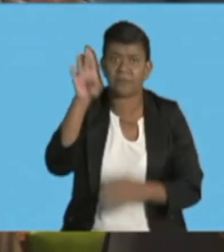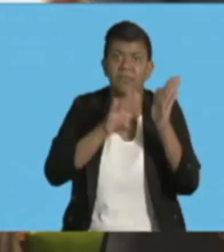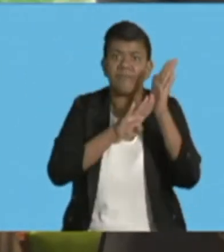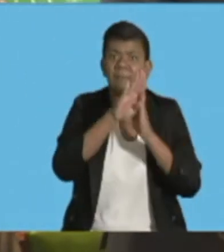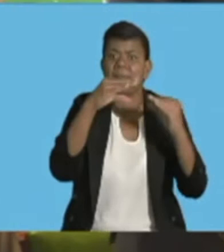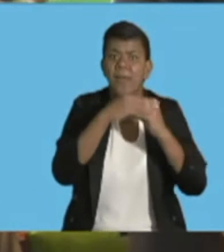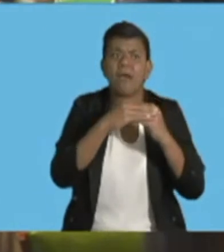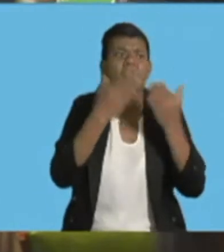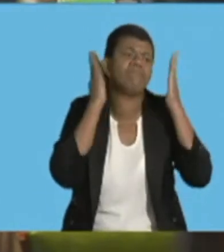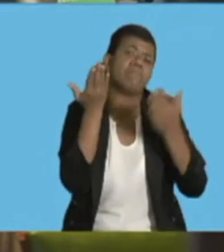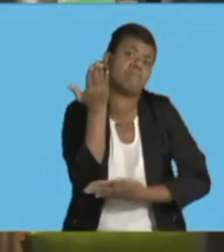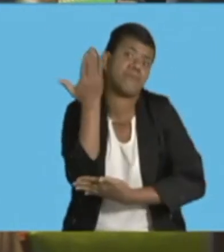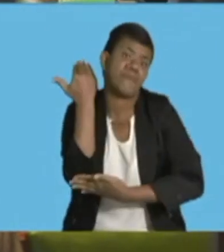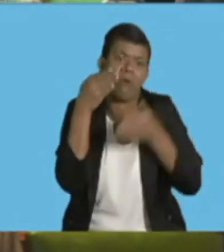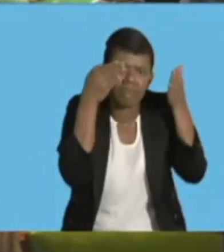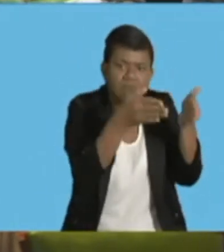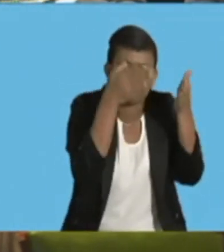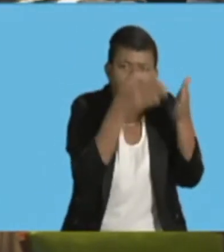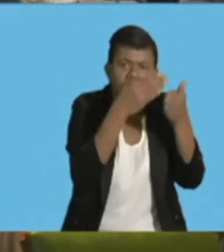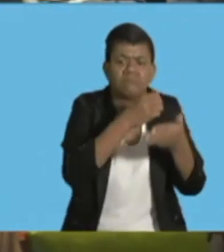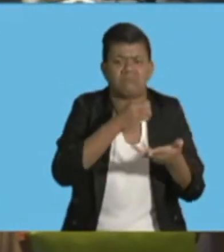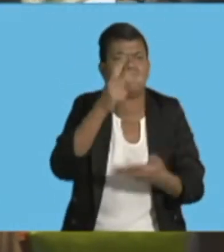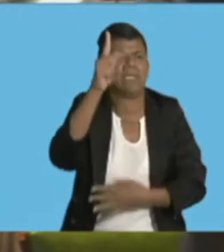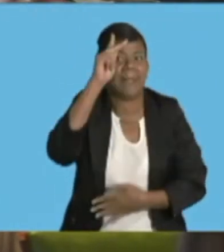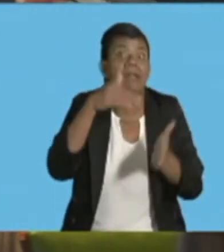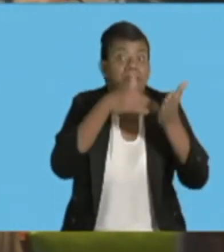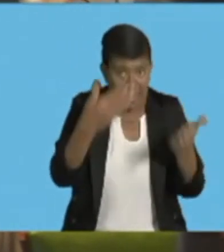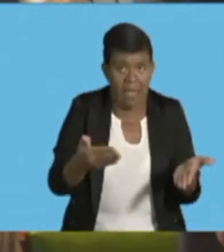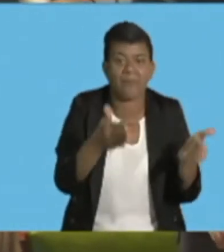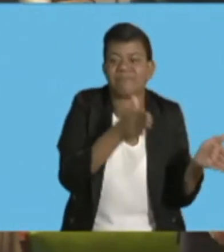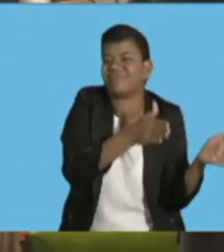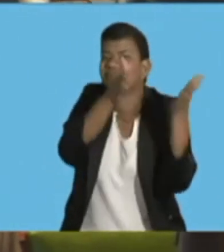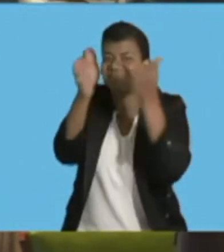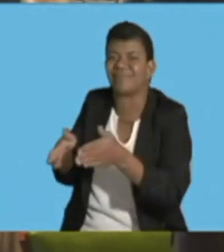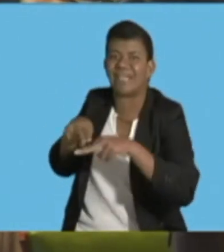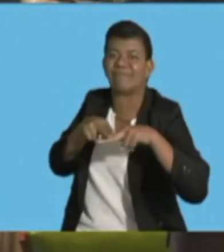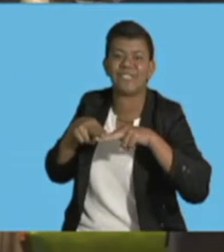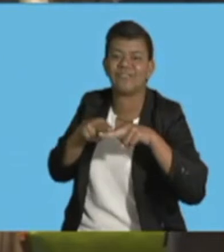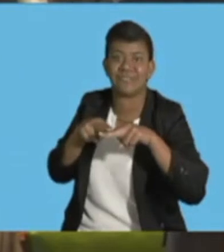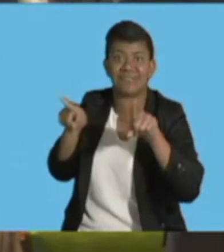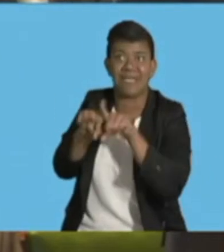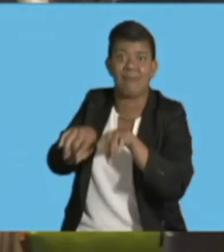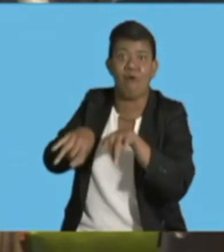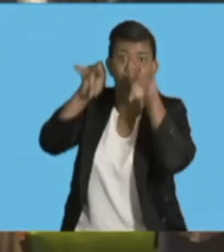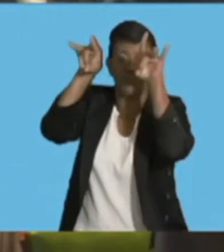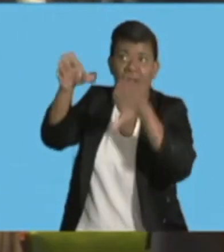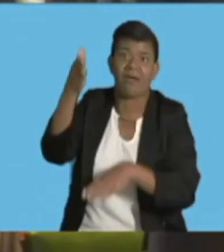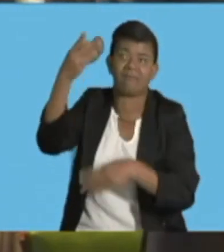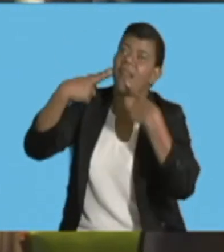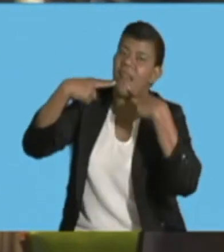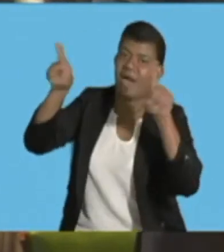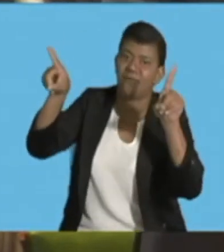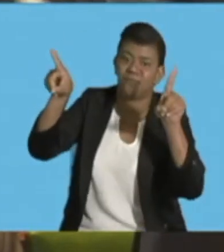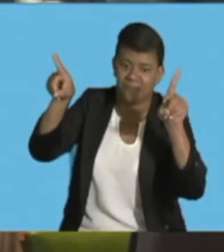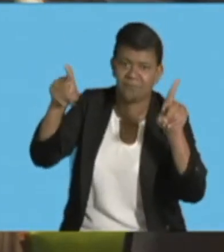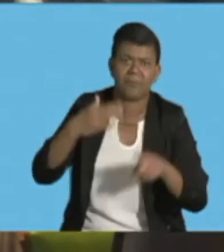in participating in this project. And of course, Mr. Speaker, sir, the Australians have announced, and I wanted to talk about this in the